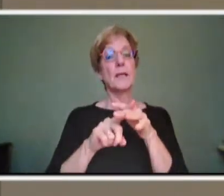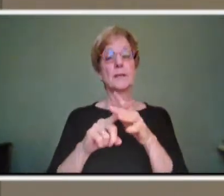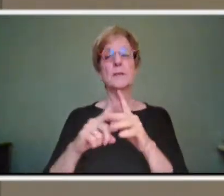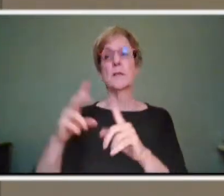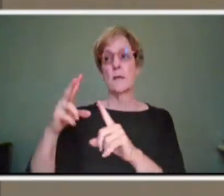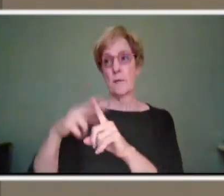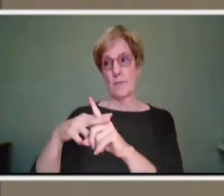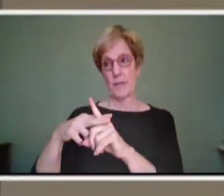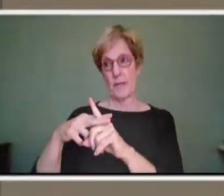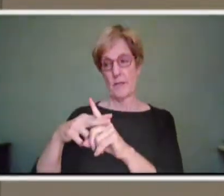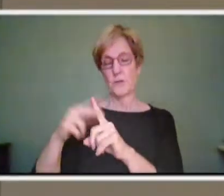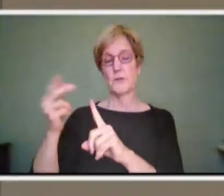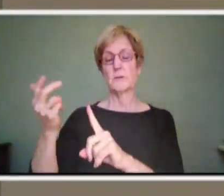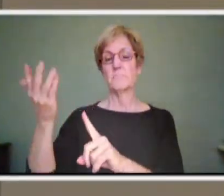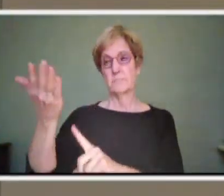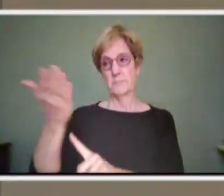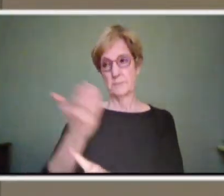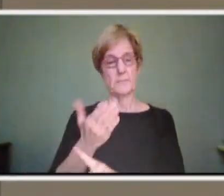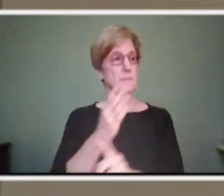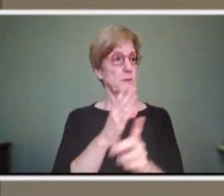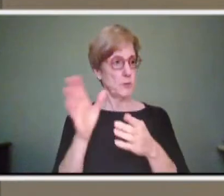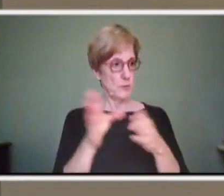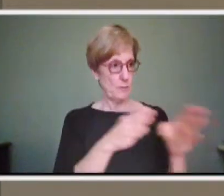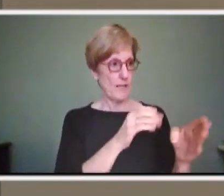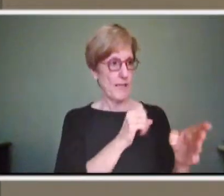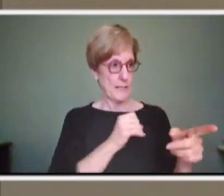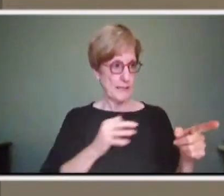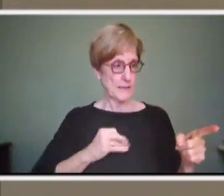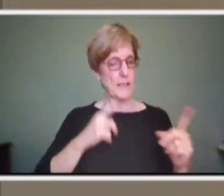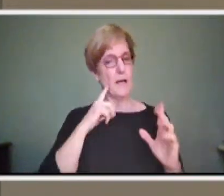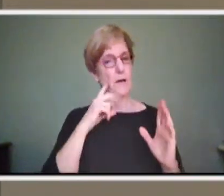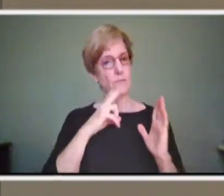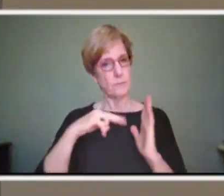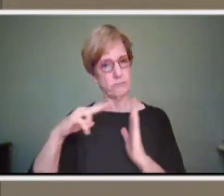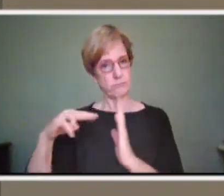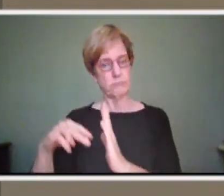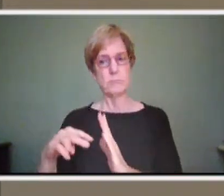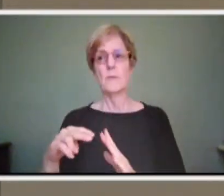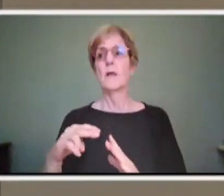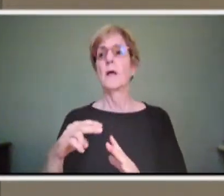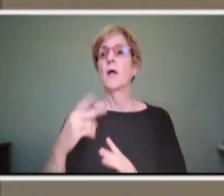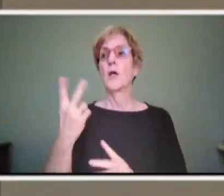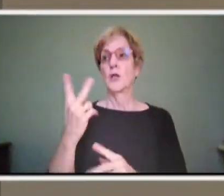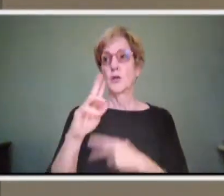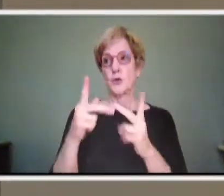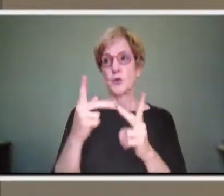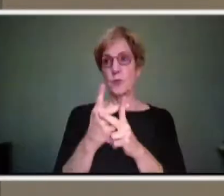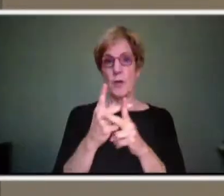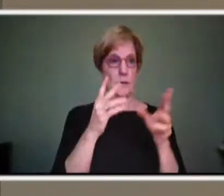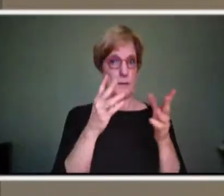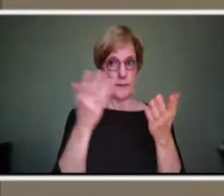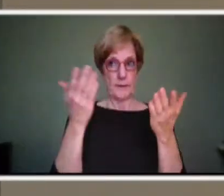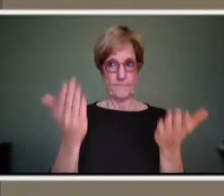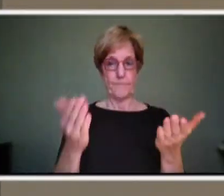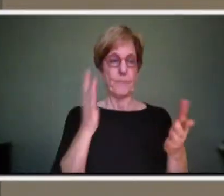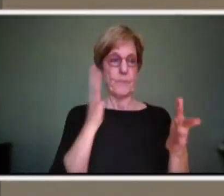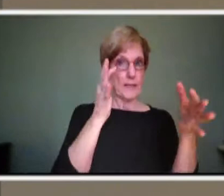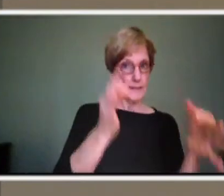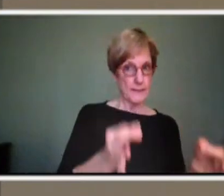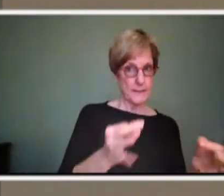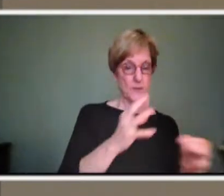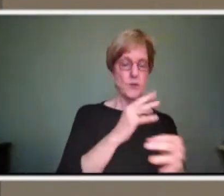application submitted to our planning staff for review. There are cases of two types that are on the agenda: decisions and